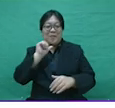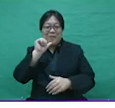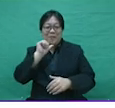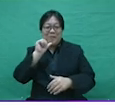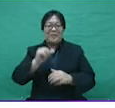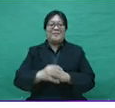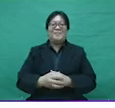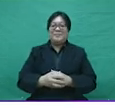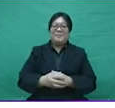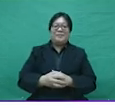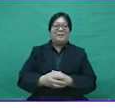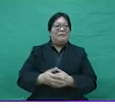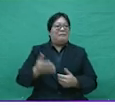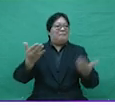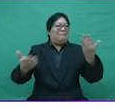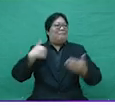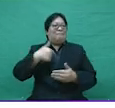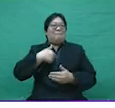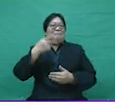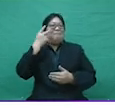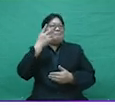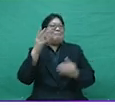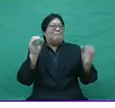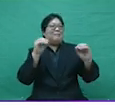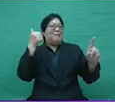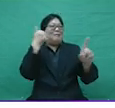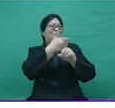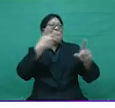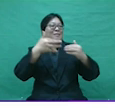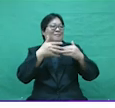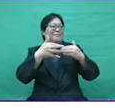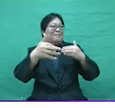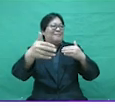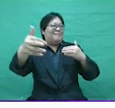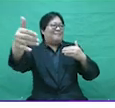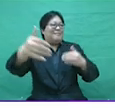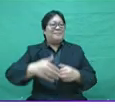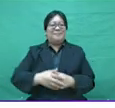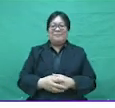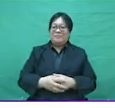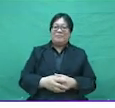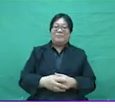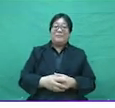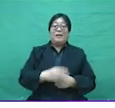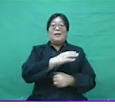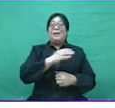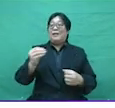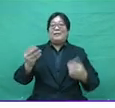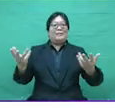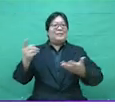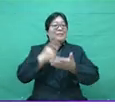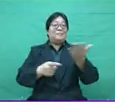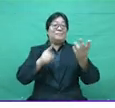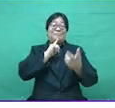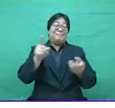see the impact on that crisis for a long, long time. And what